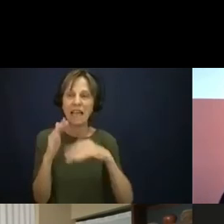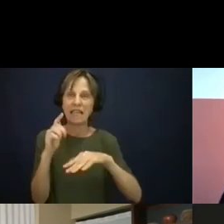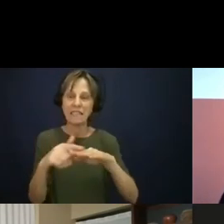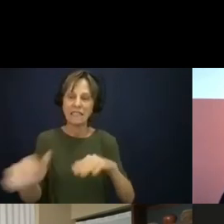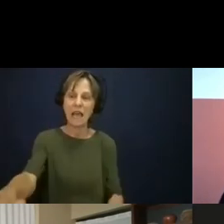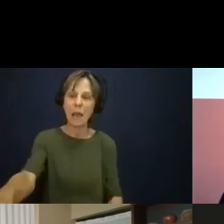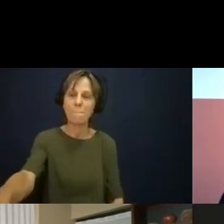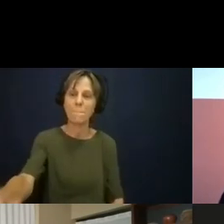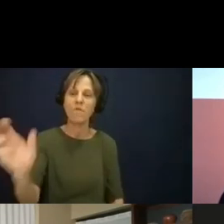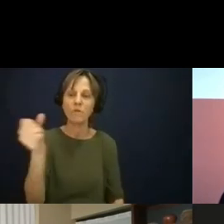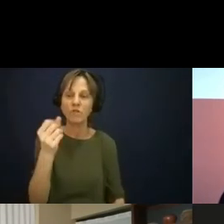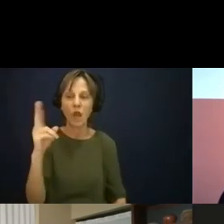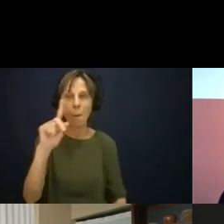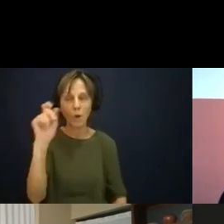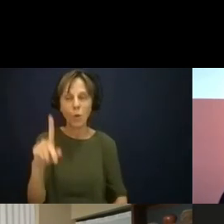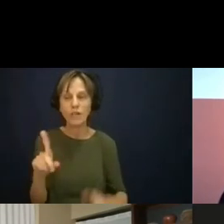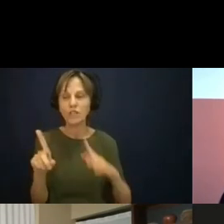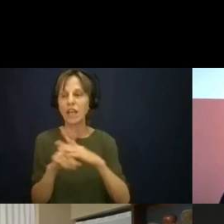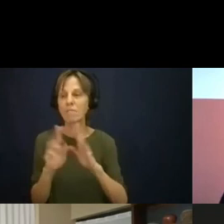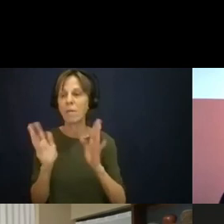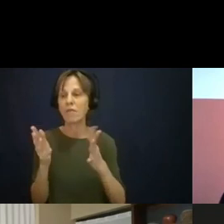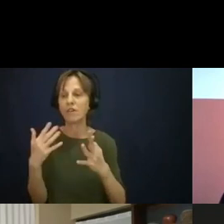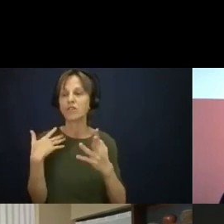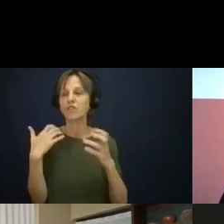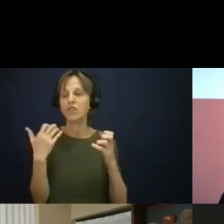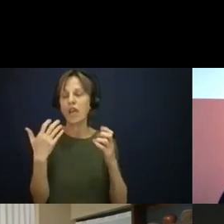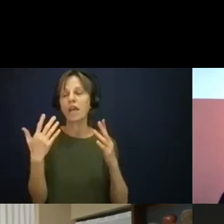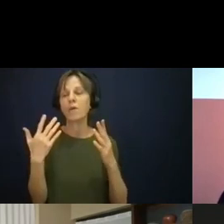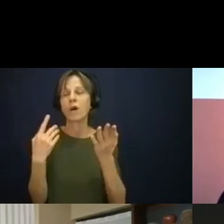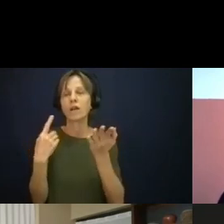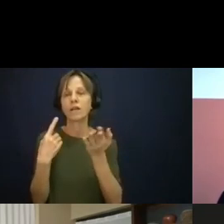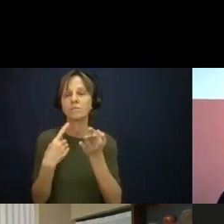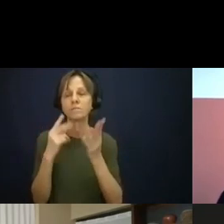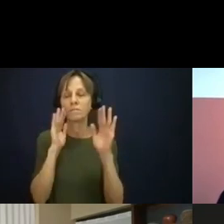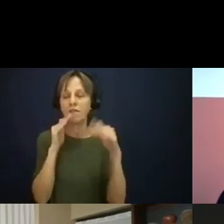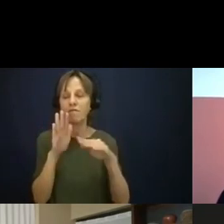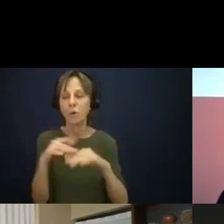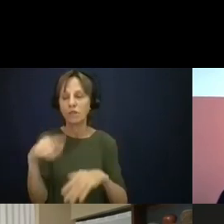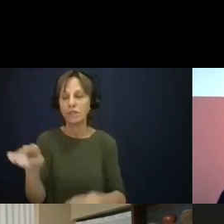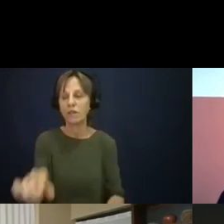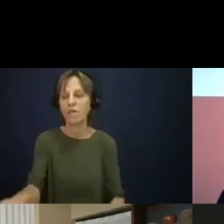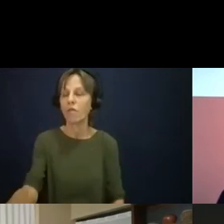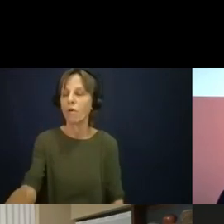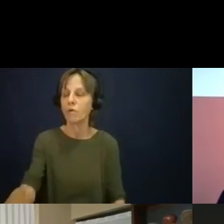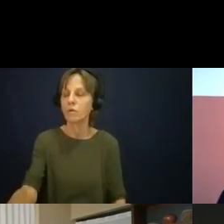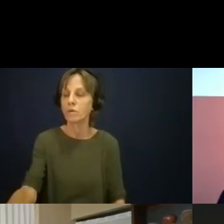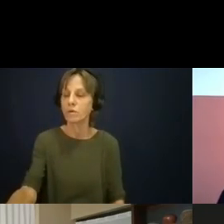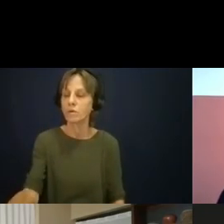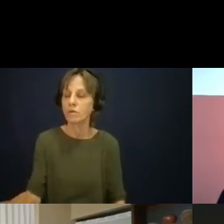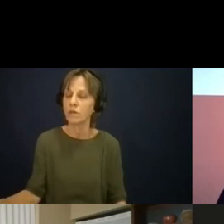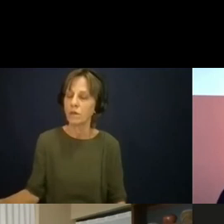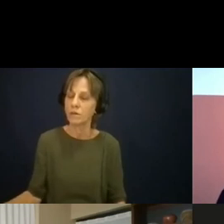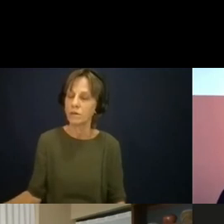actually came up in the chat. So what I'd like to do is move towards those. The first question that came